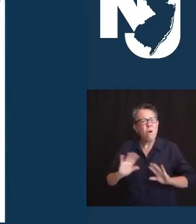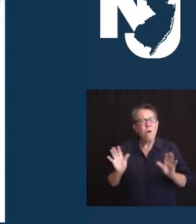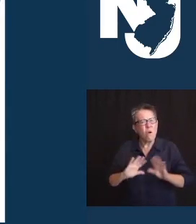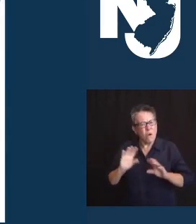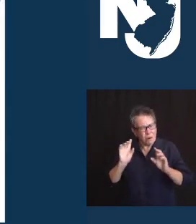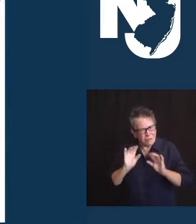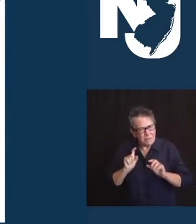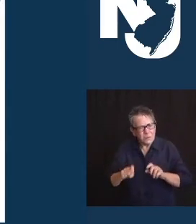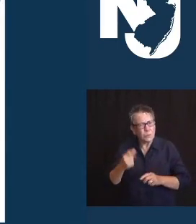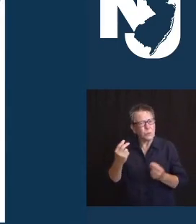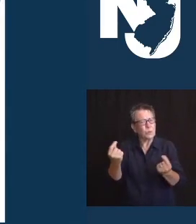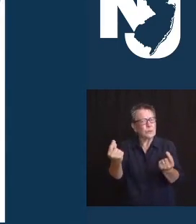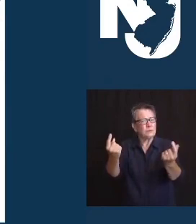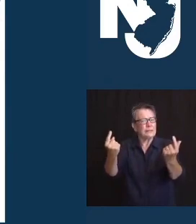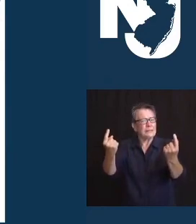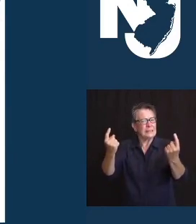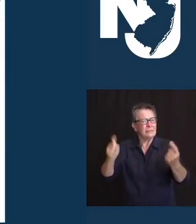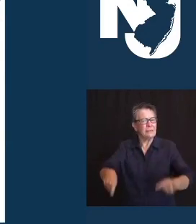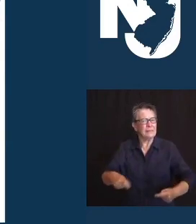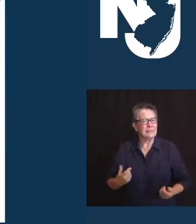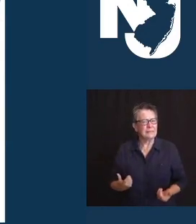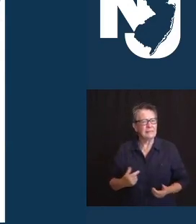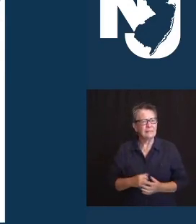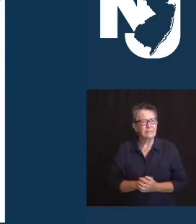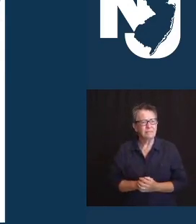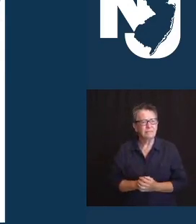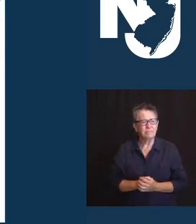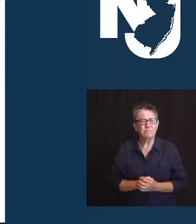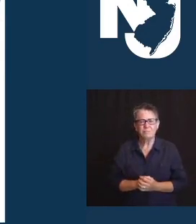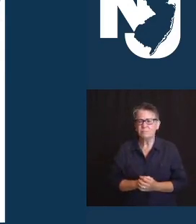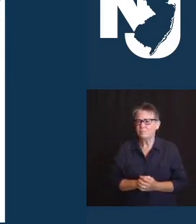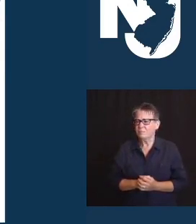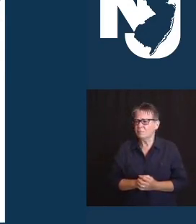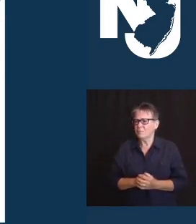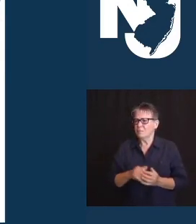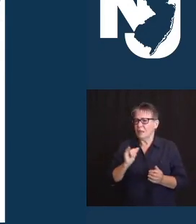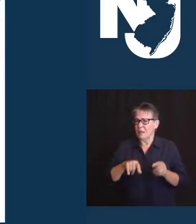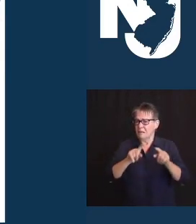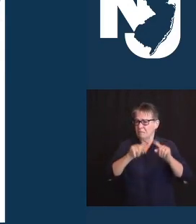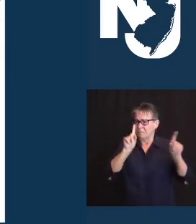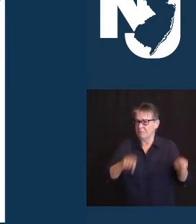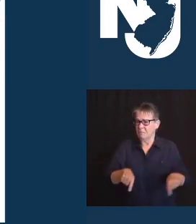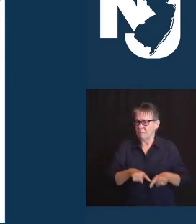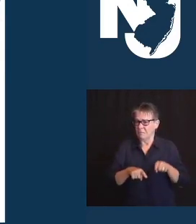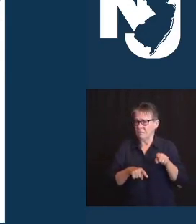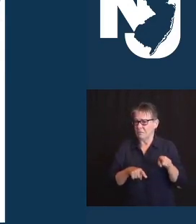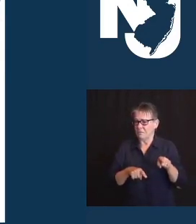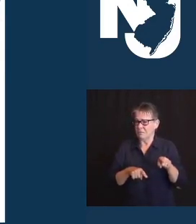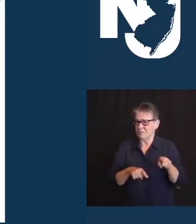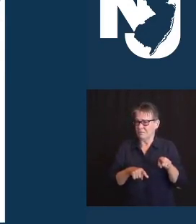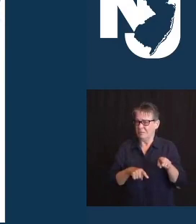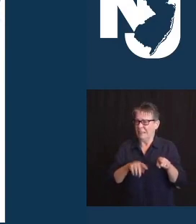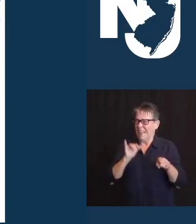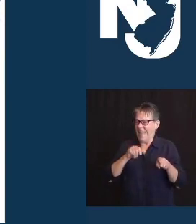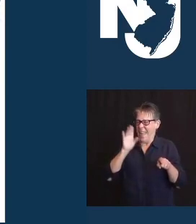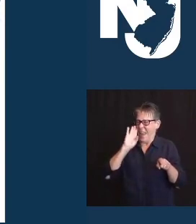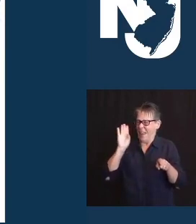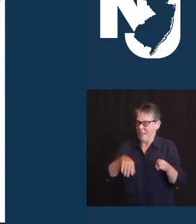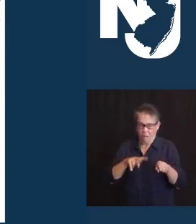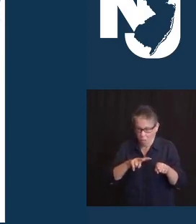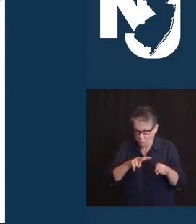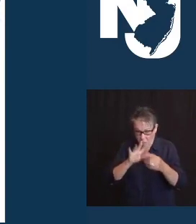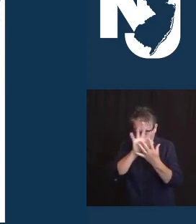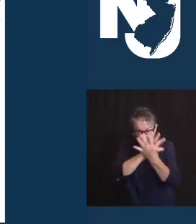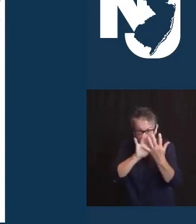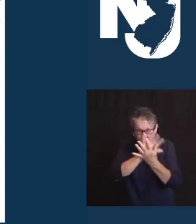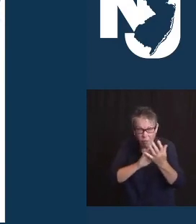of improvements, this is an eye chart, Pat, to our online dashboard that will provide a deeper look into and provide